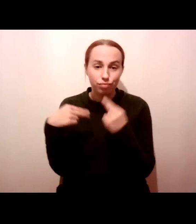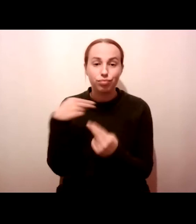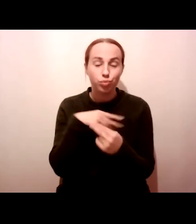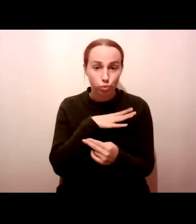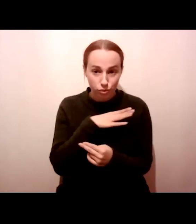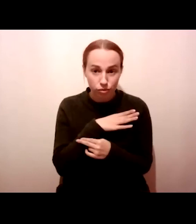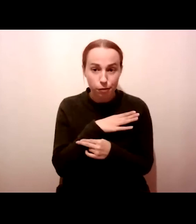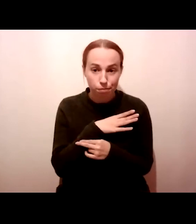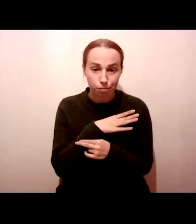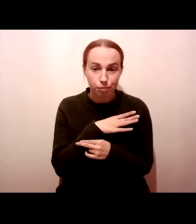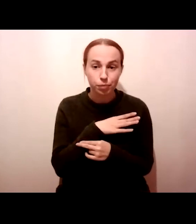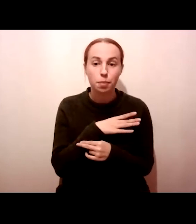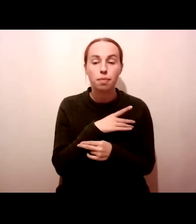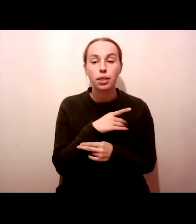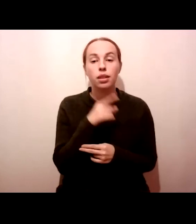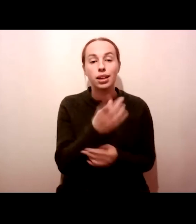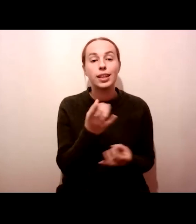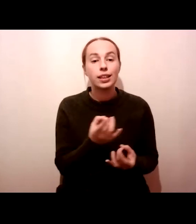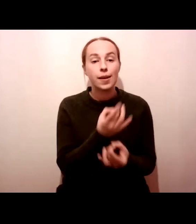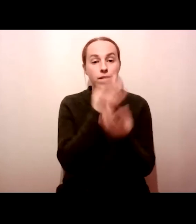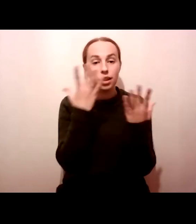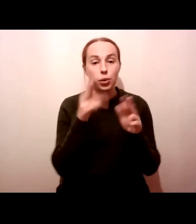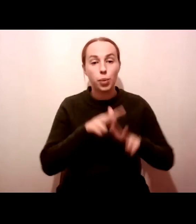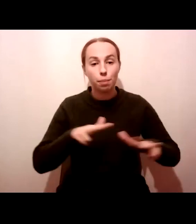We have heard about it.